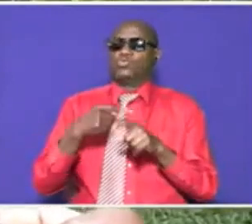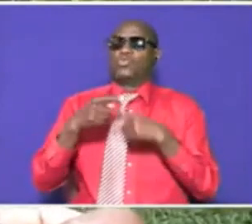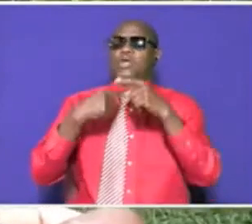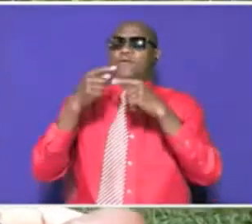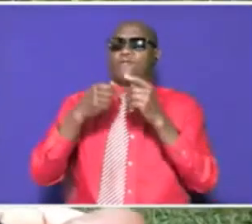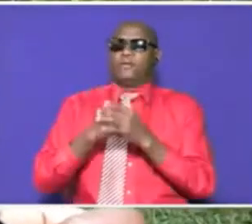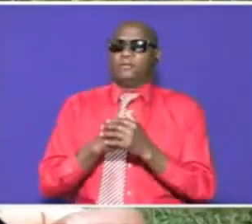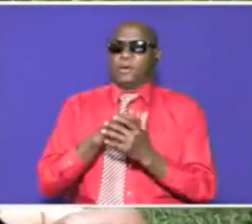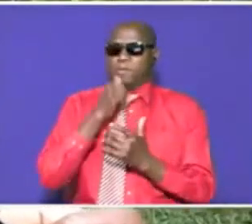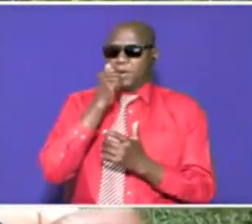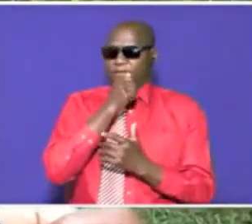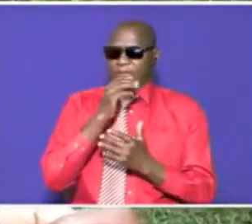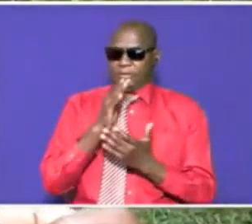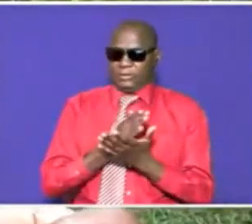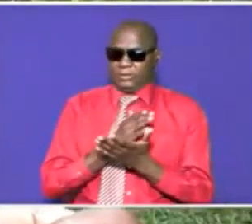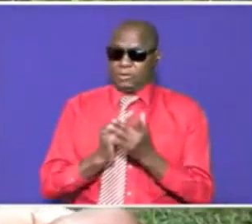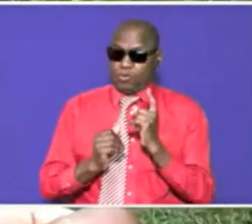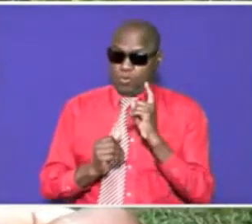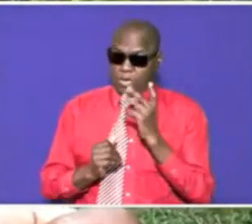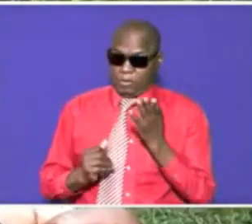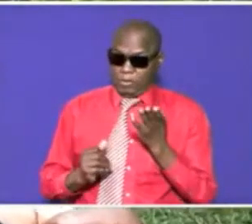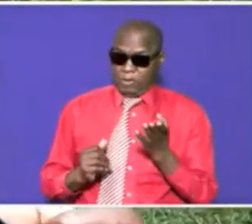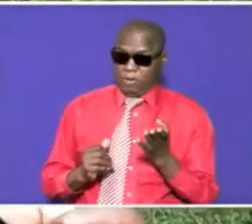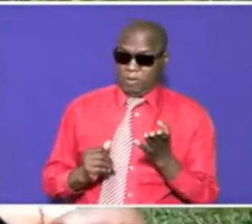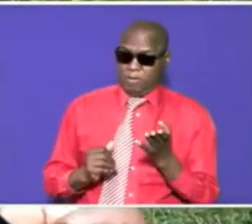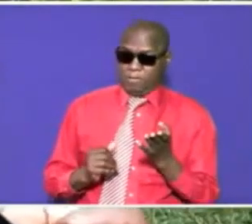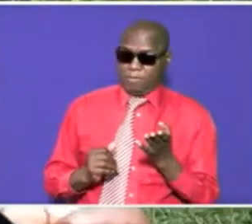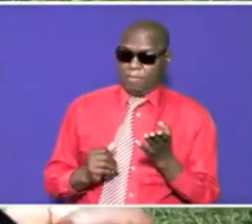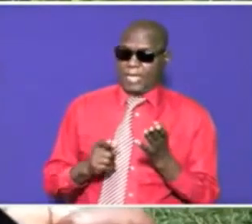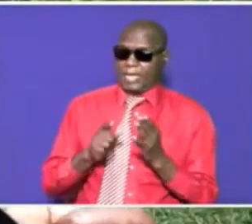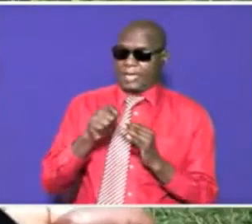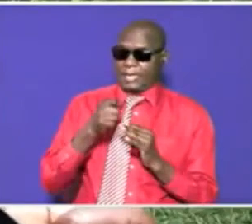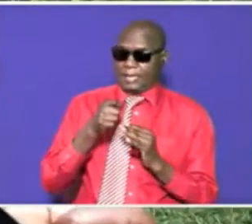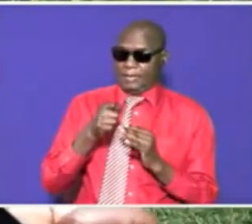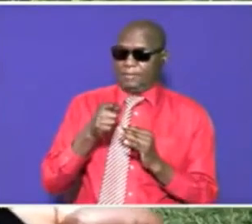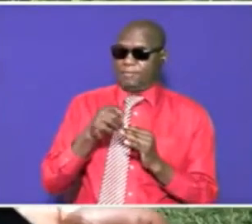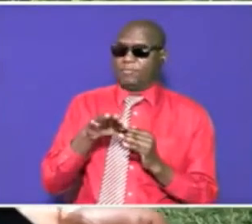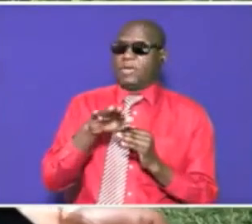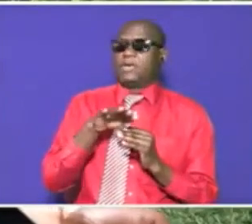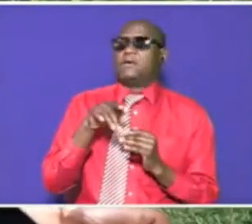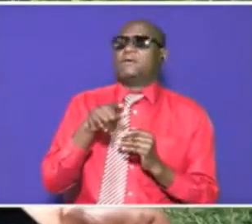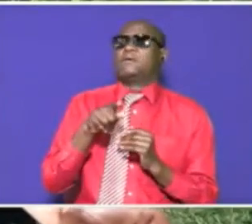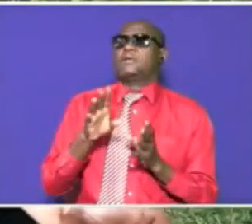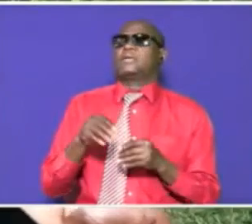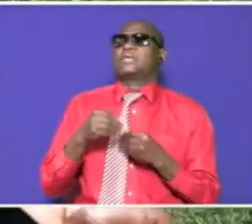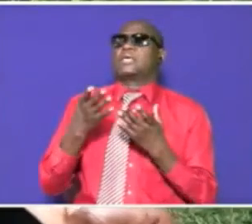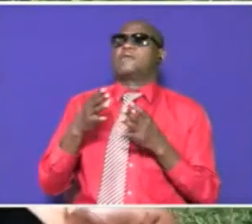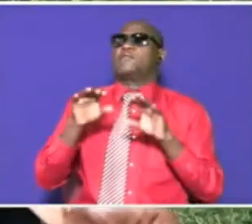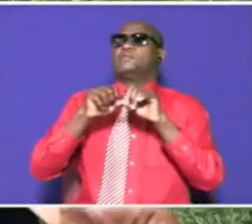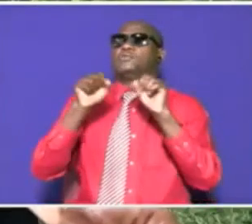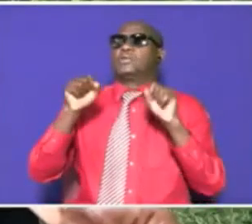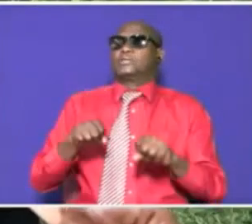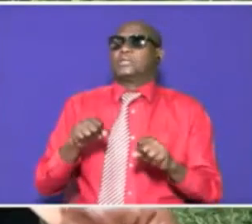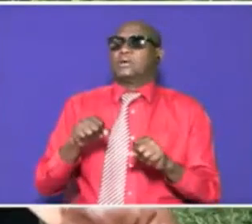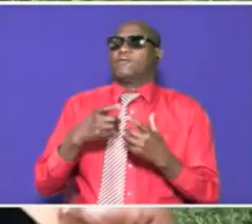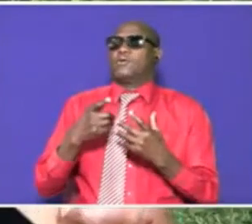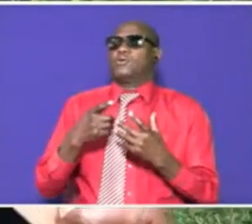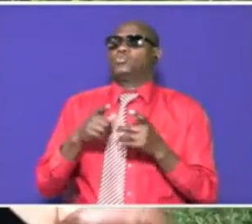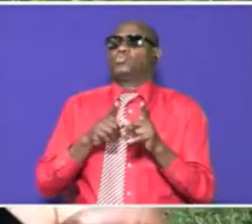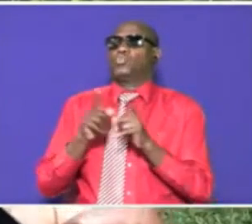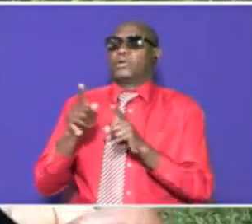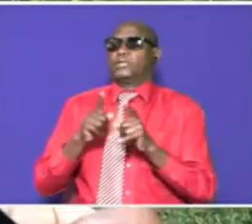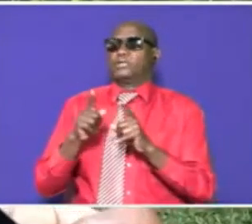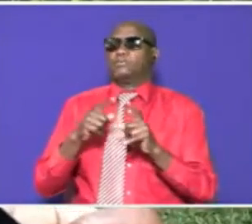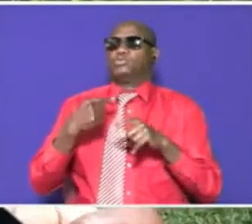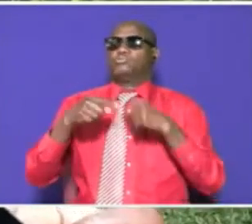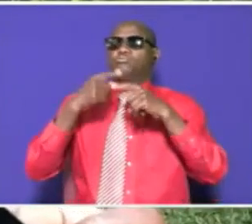sector is one of those platforms. It's actually the key platform that provides infrastructure for tourism to thrive. They own